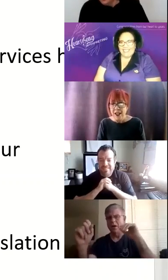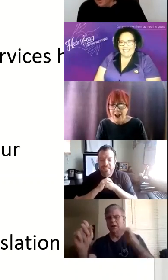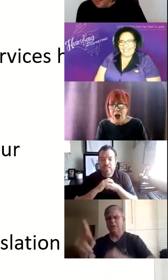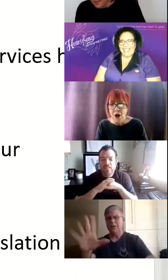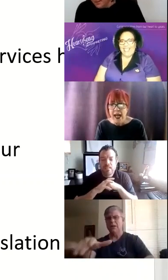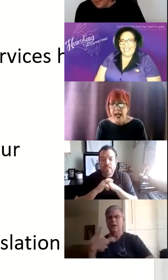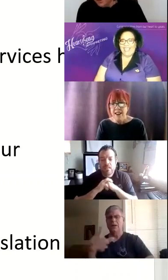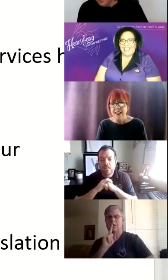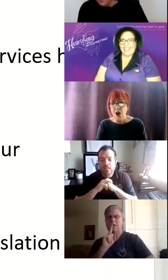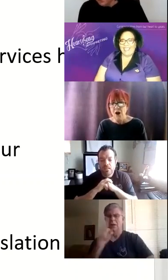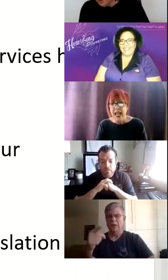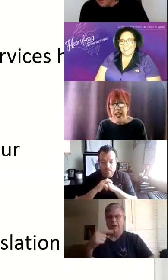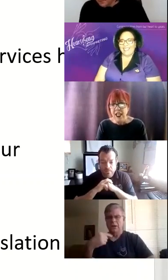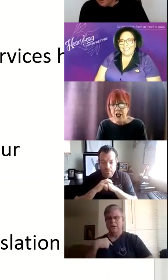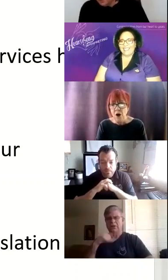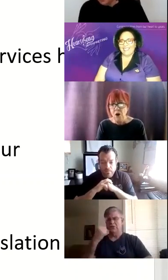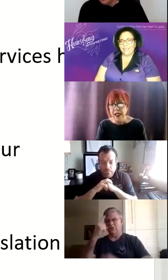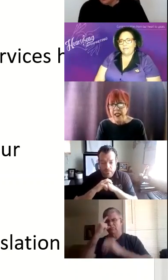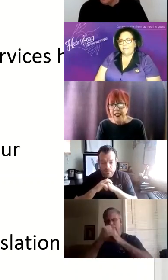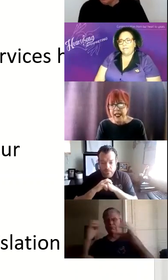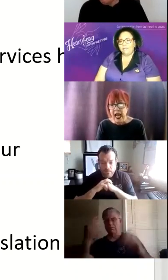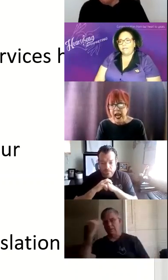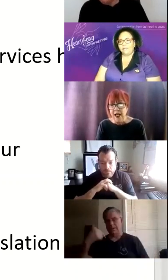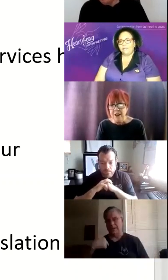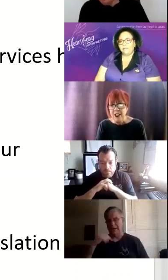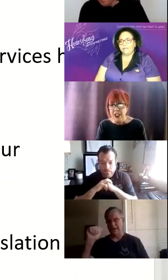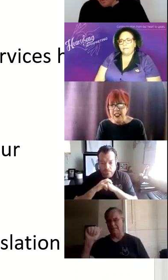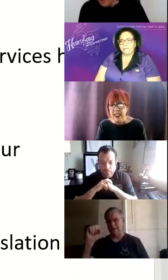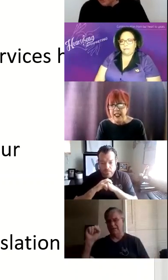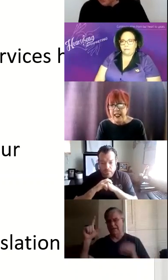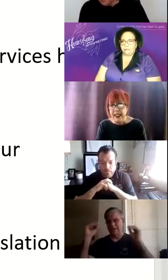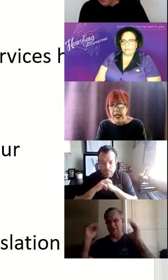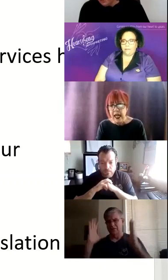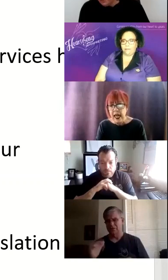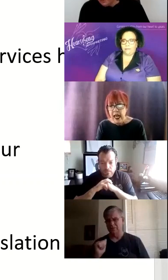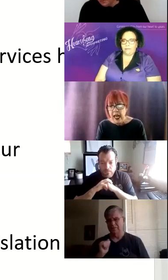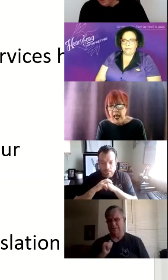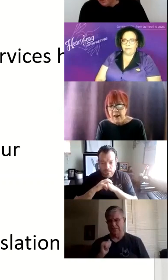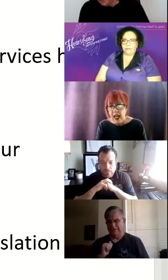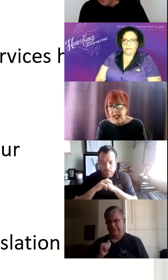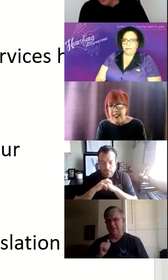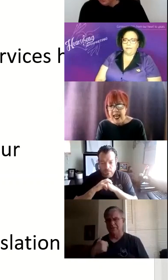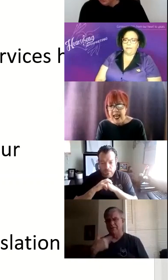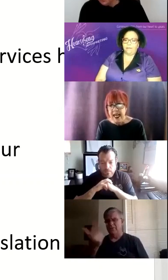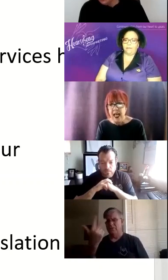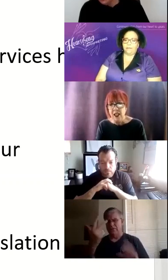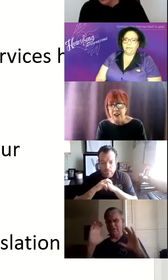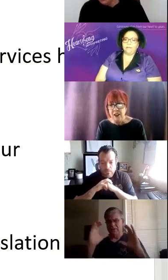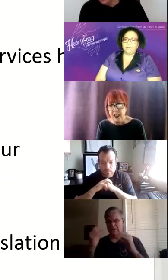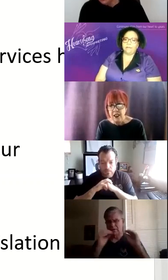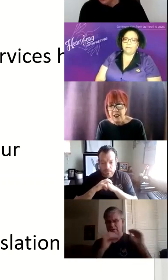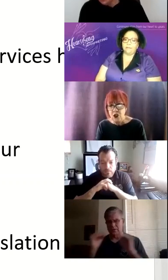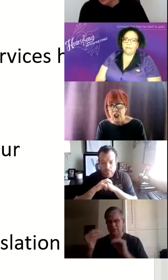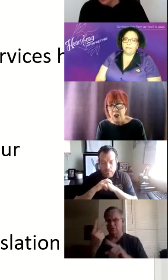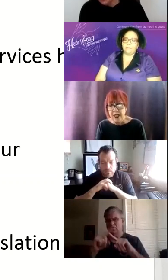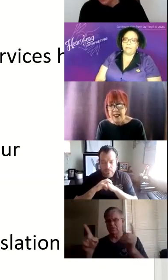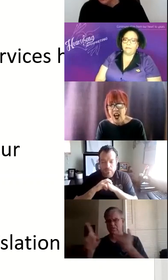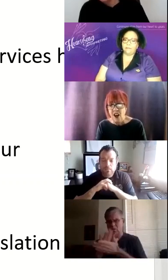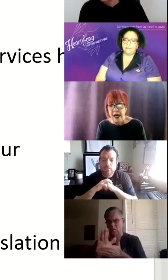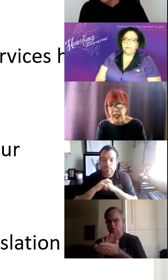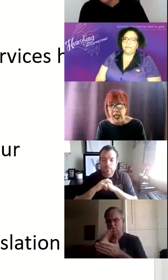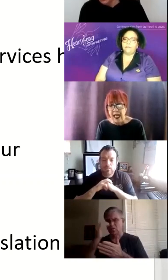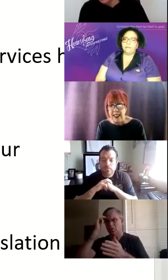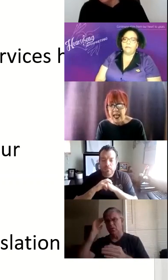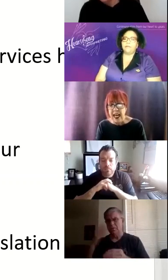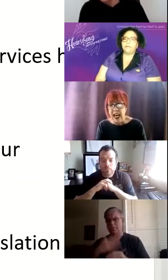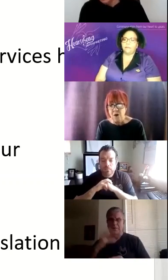Okay, you're done. Okay. So yeah, you know, really, I was just thinking, as an ASL instructor myself,